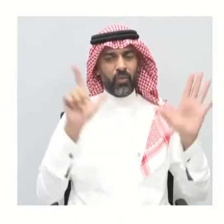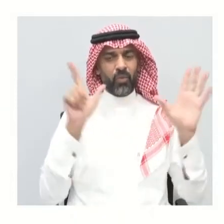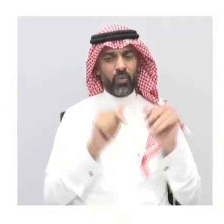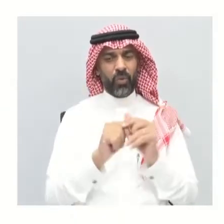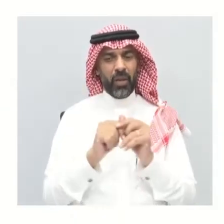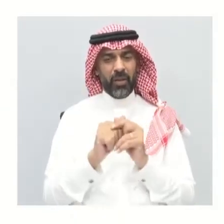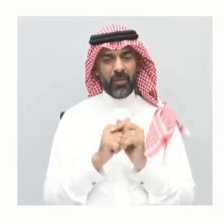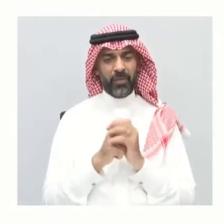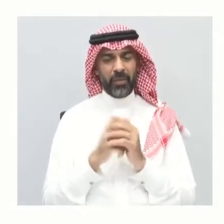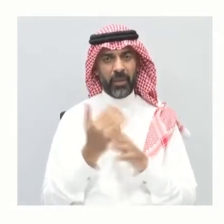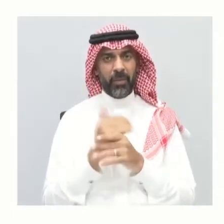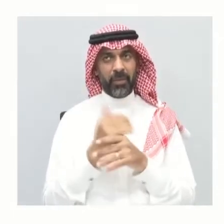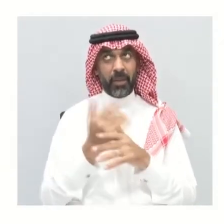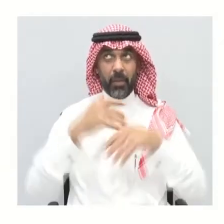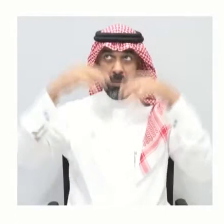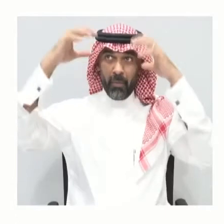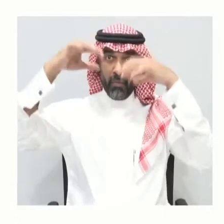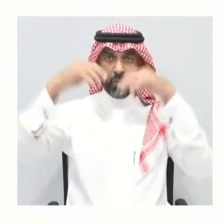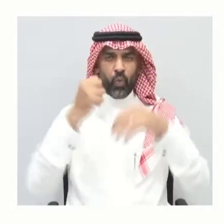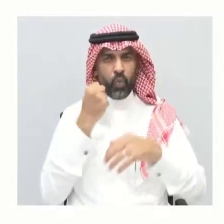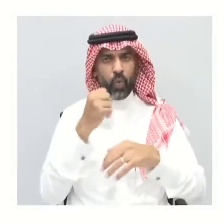Yes, it got rainy and the